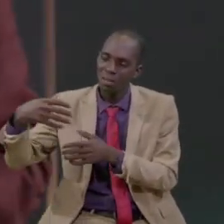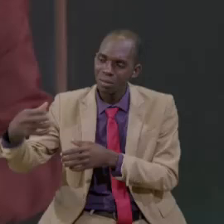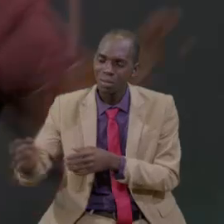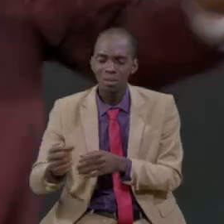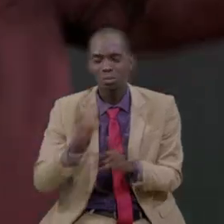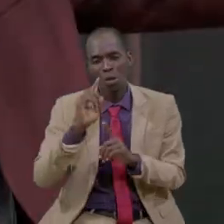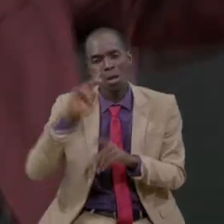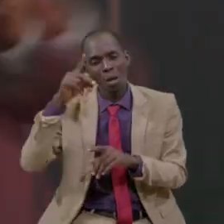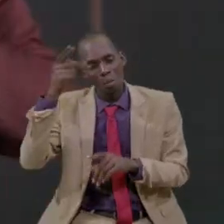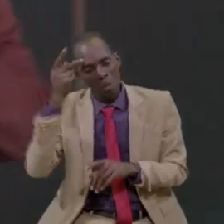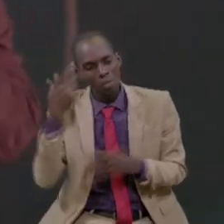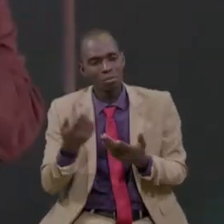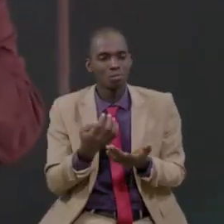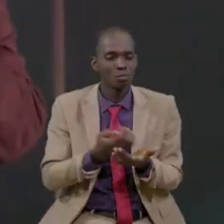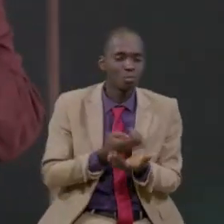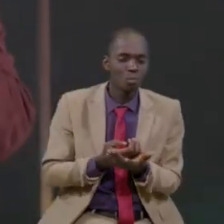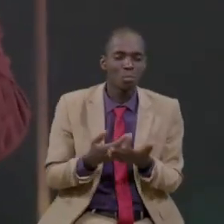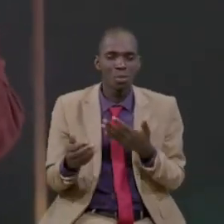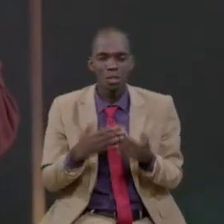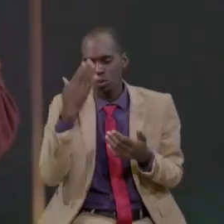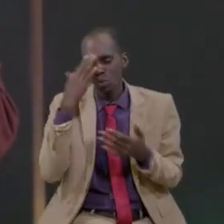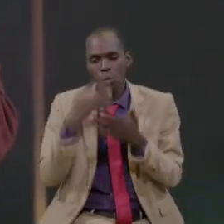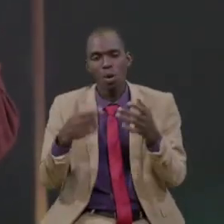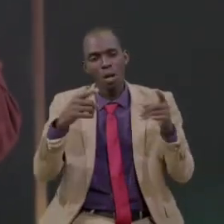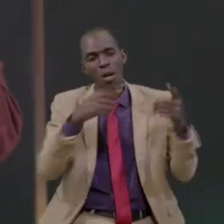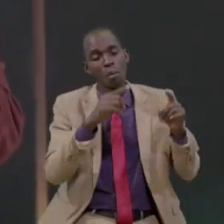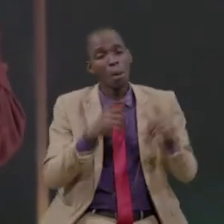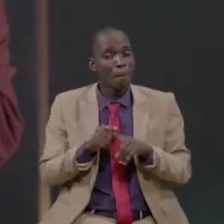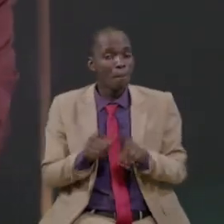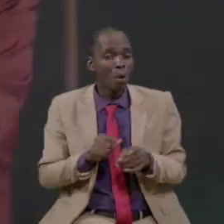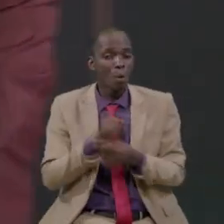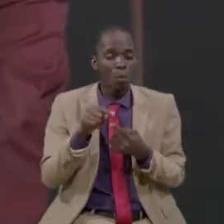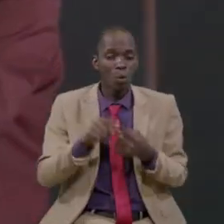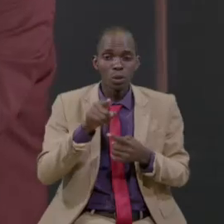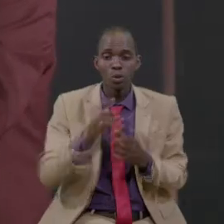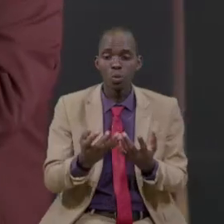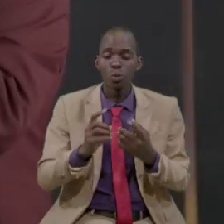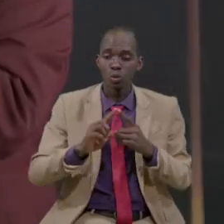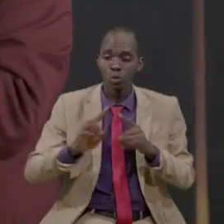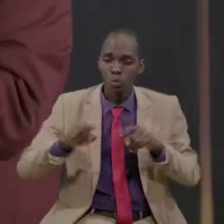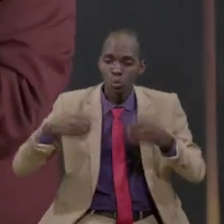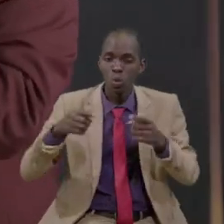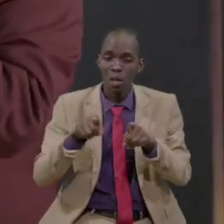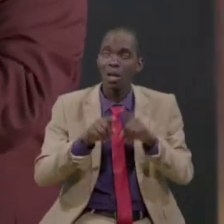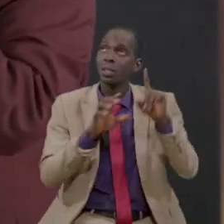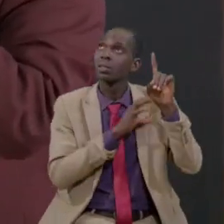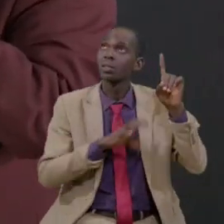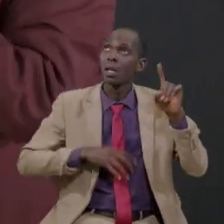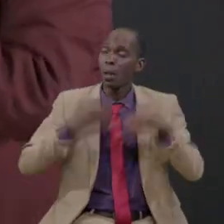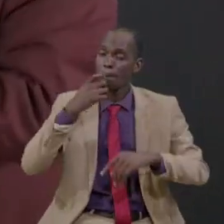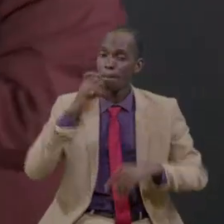is going on. Talk about that. But when you go, as I told you to go, you will teach.